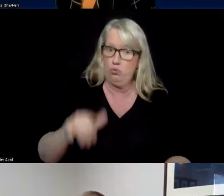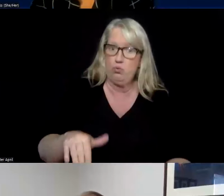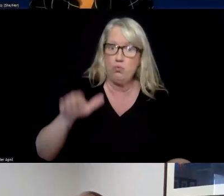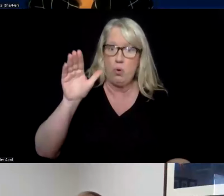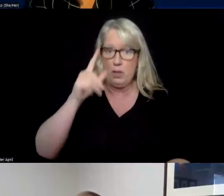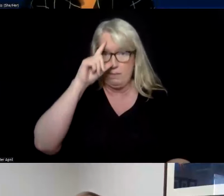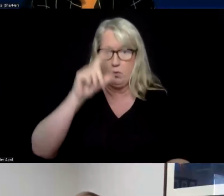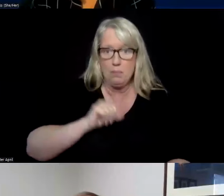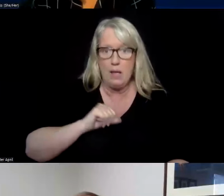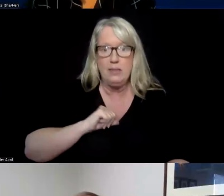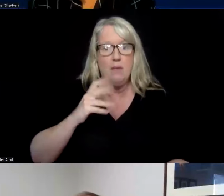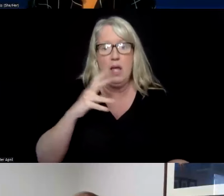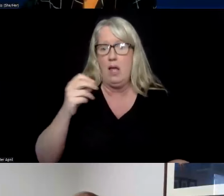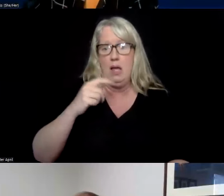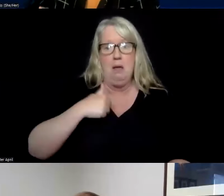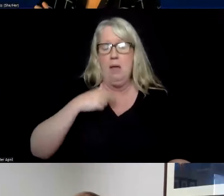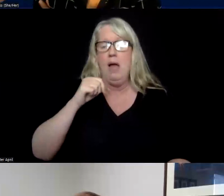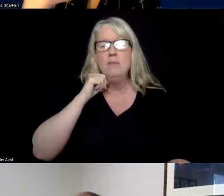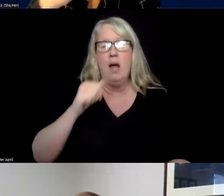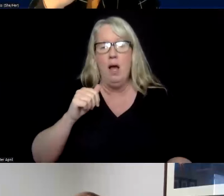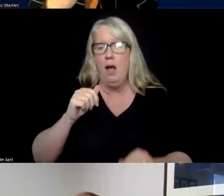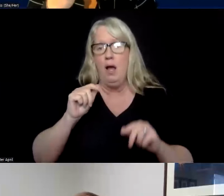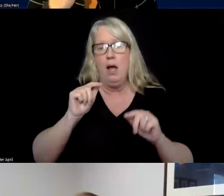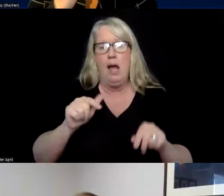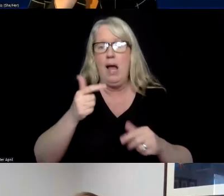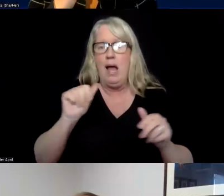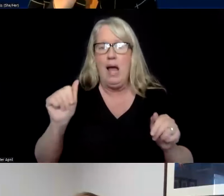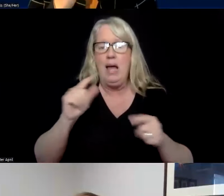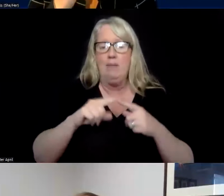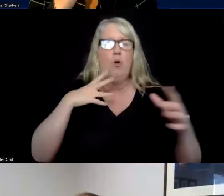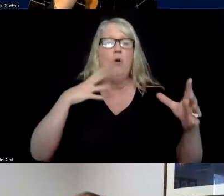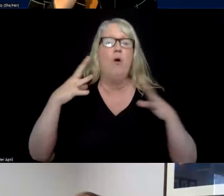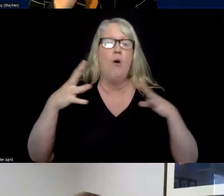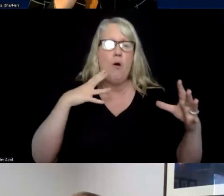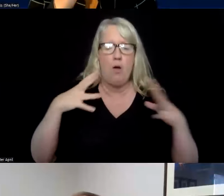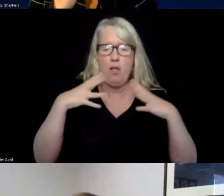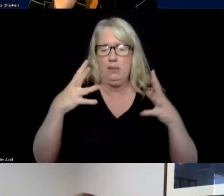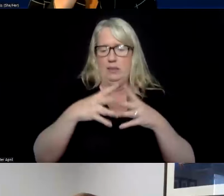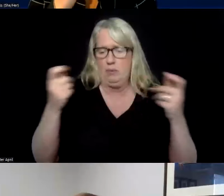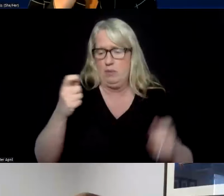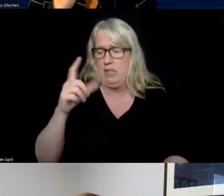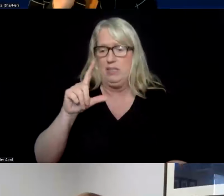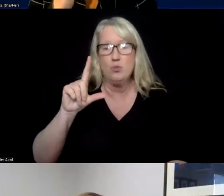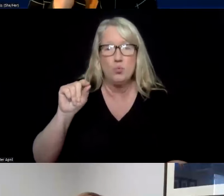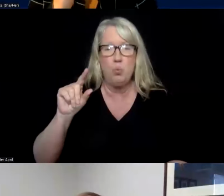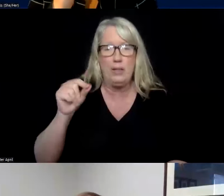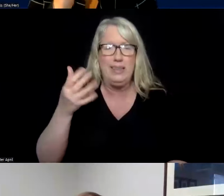adult, I haven't been to any kind of a holiday celebration since 2019.